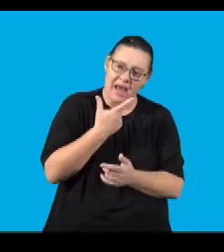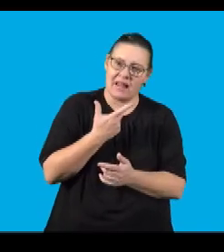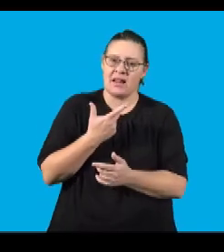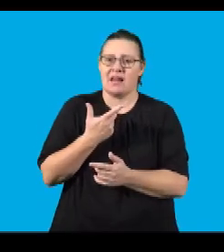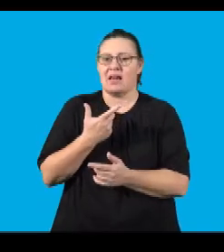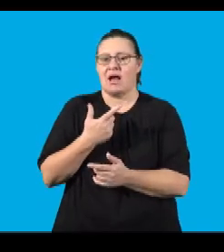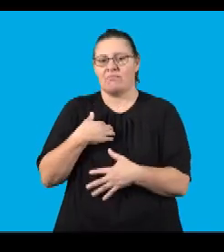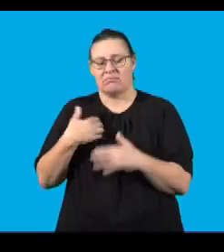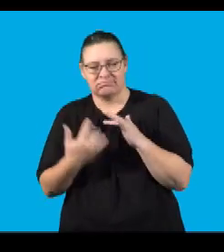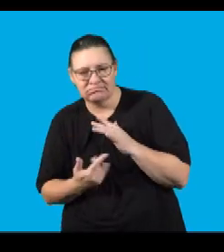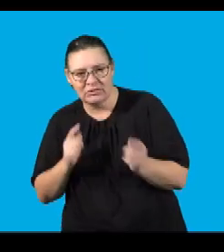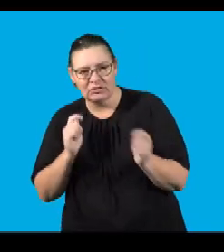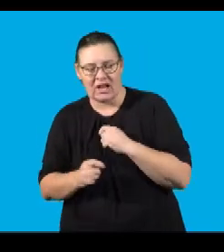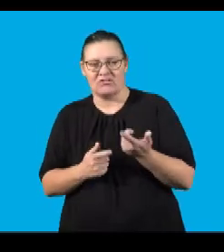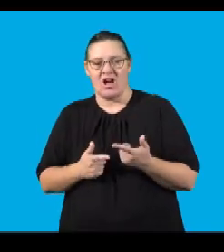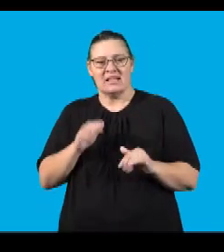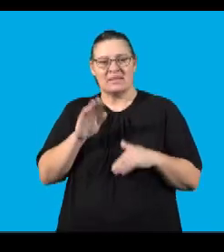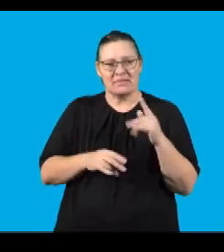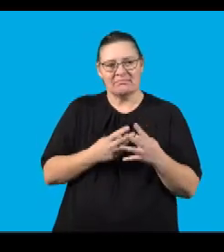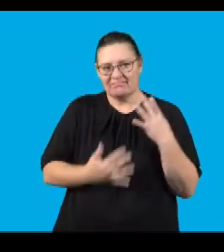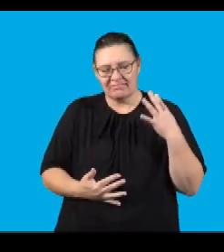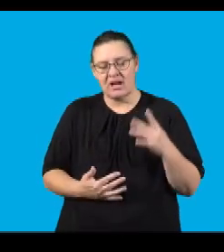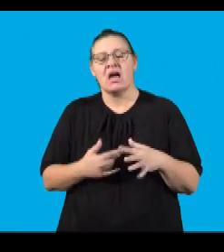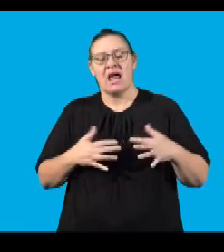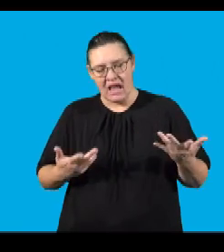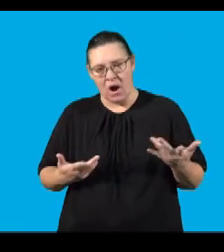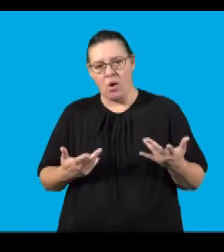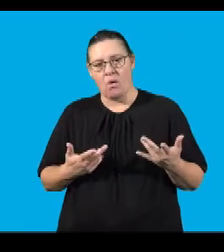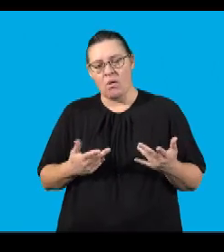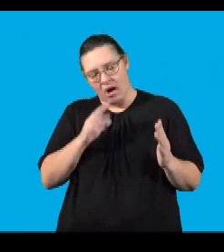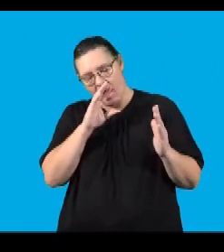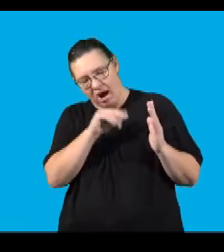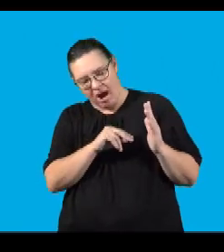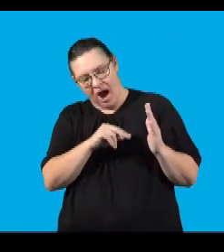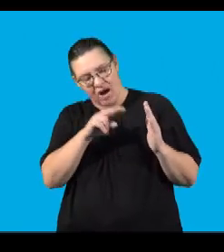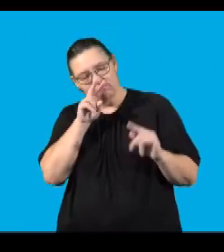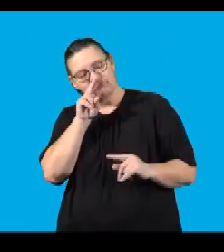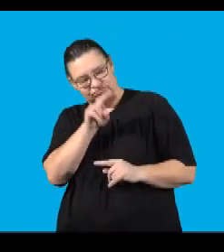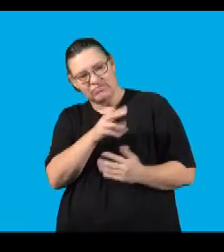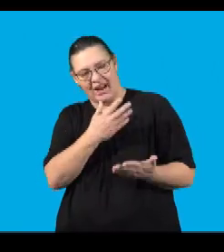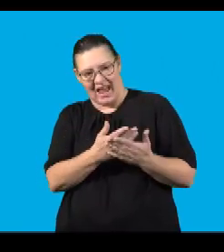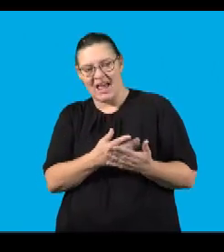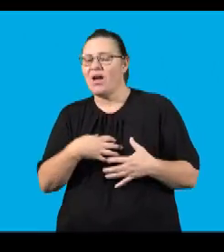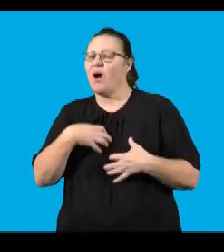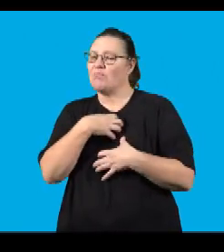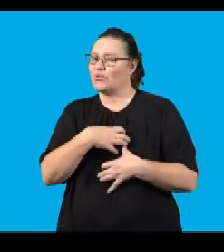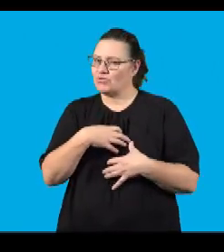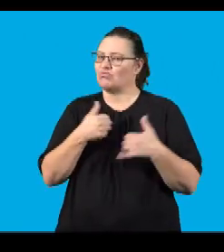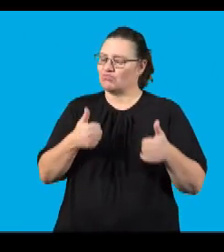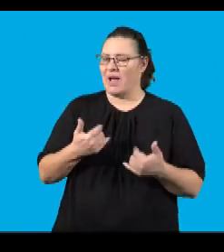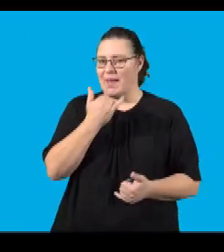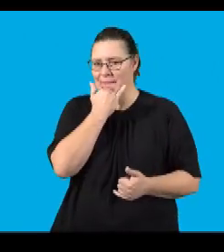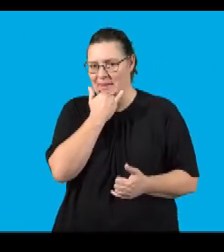smile, the desire to change, the jaunty step, all of these elements tell us, the reader, that he indeed is in a mood